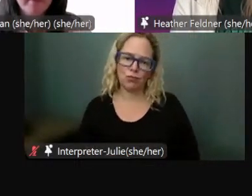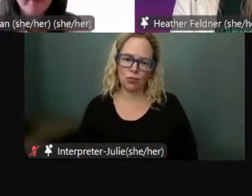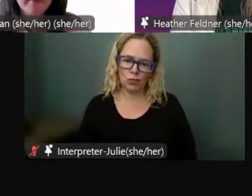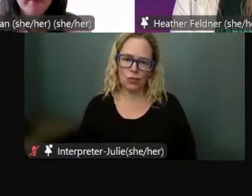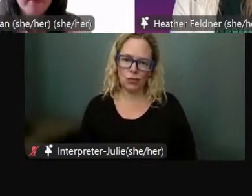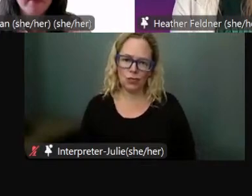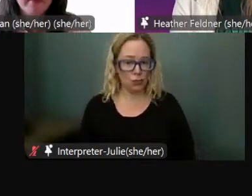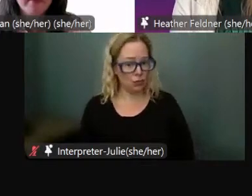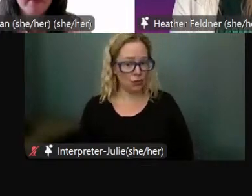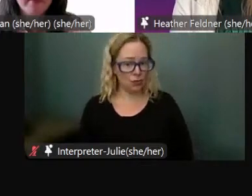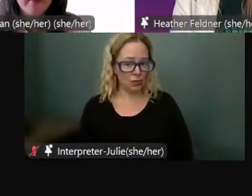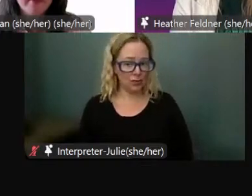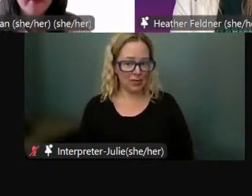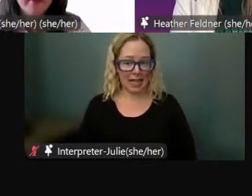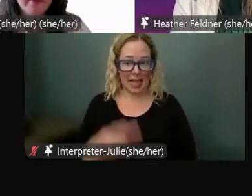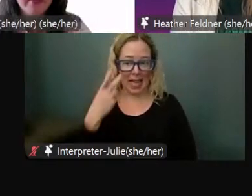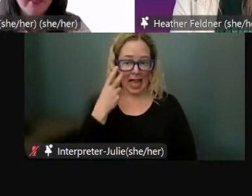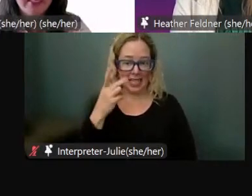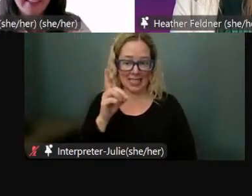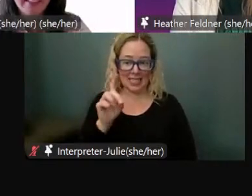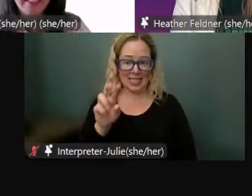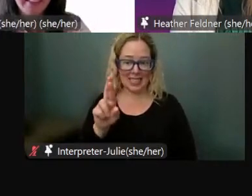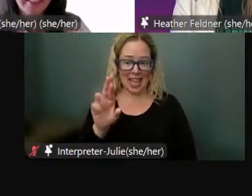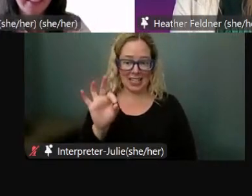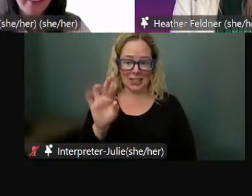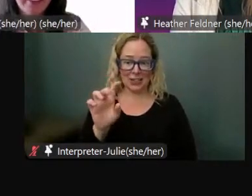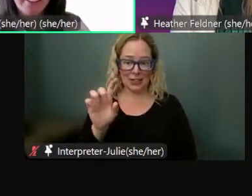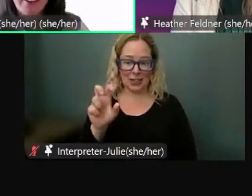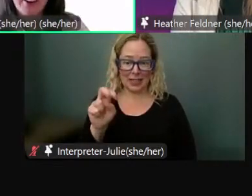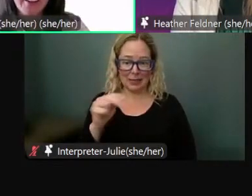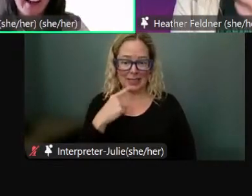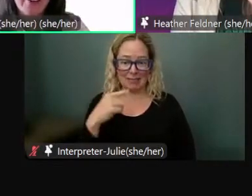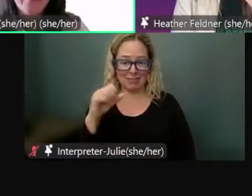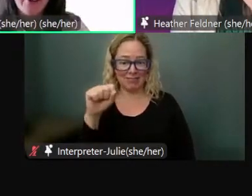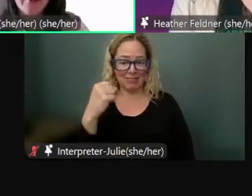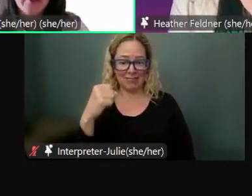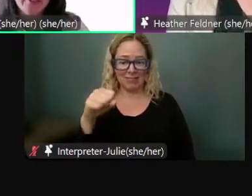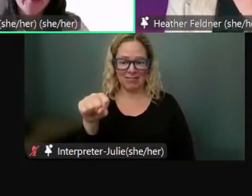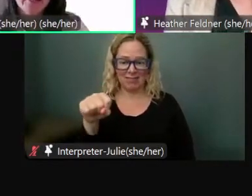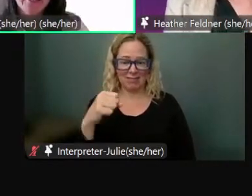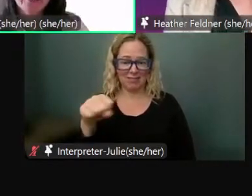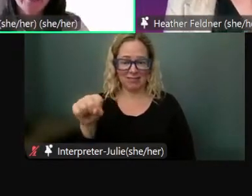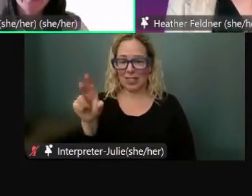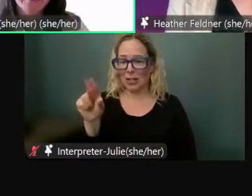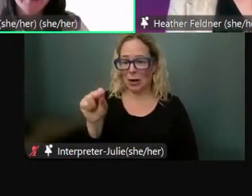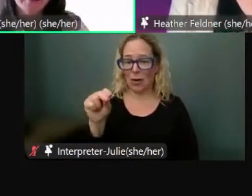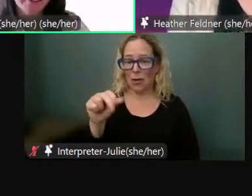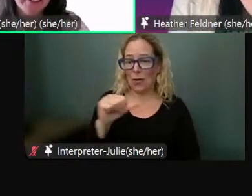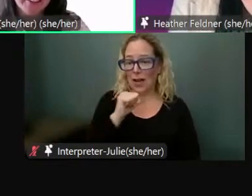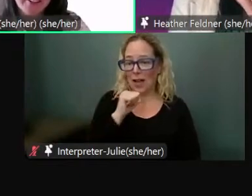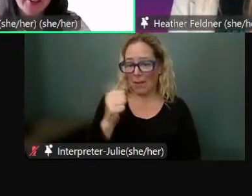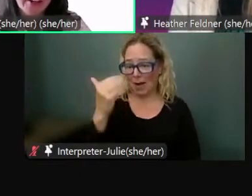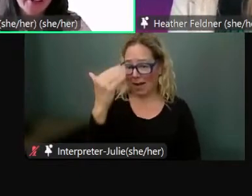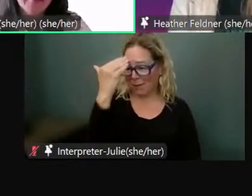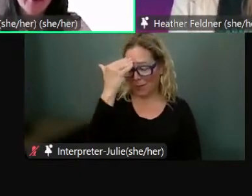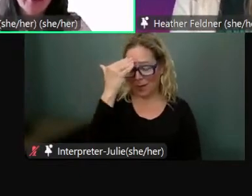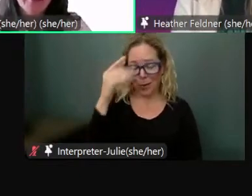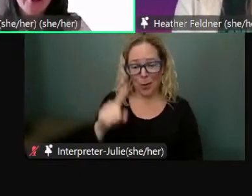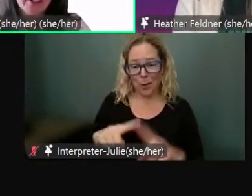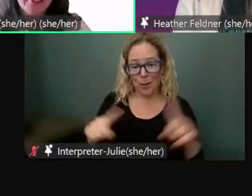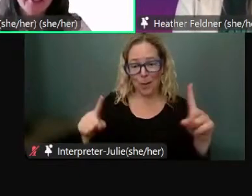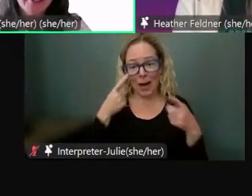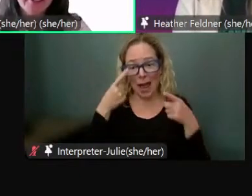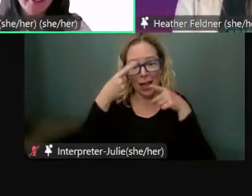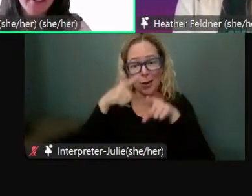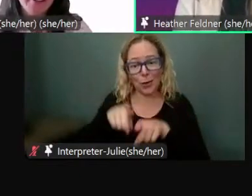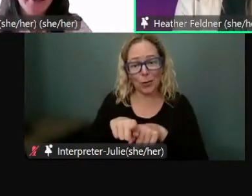I see Dr. Friedman shaking her head no. Yeah, this is Carly. I am not familiar, but I agree. That sounds like a great and